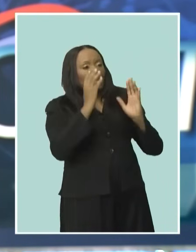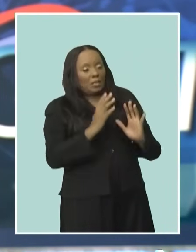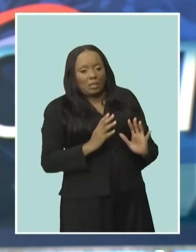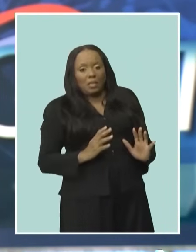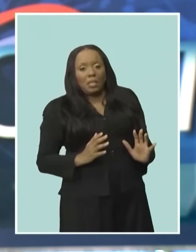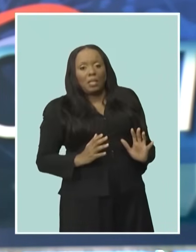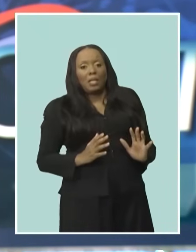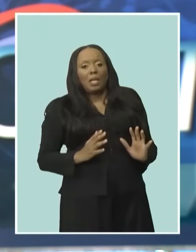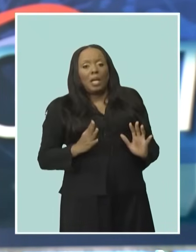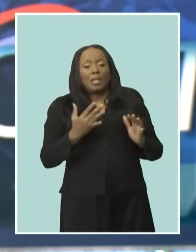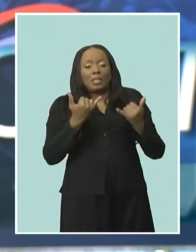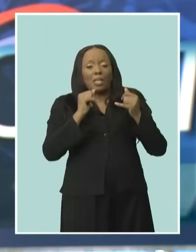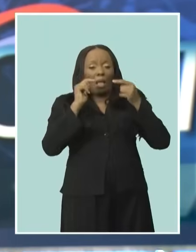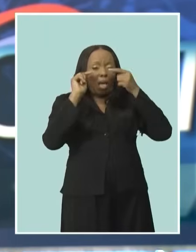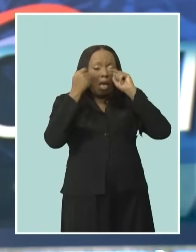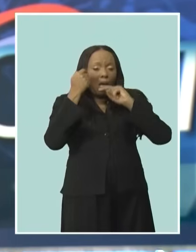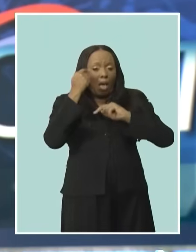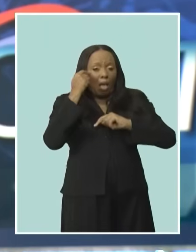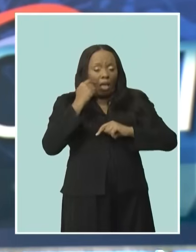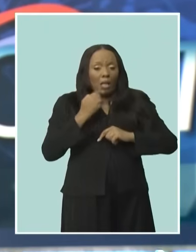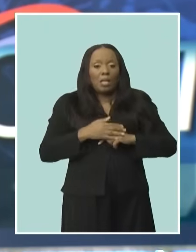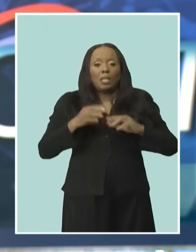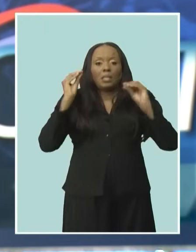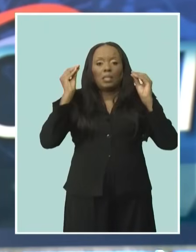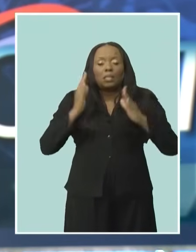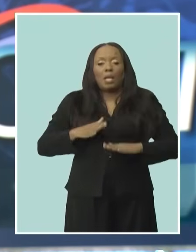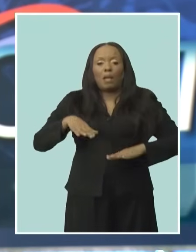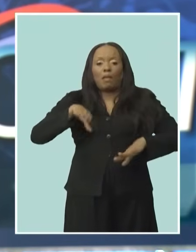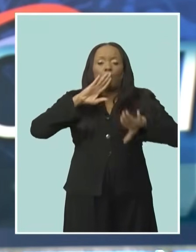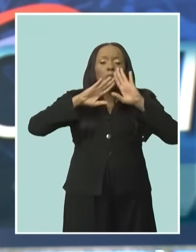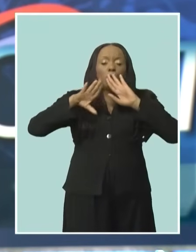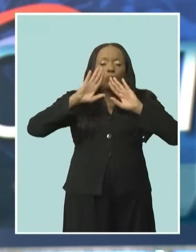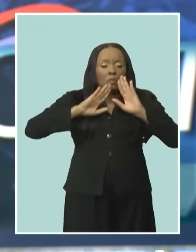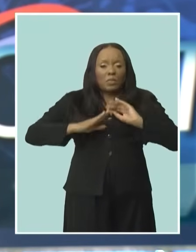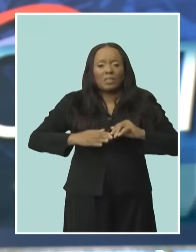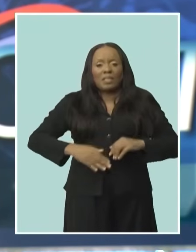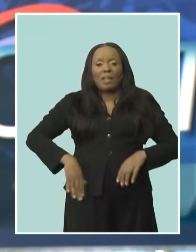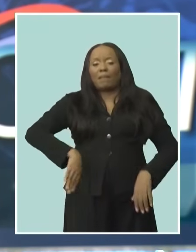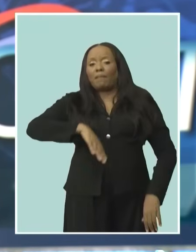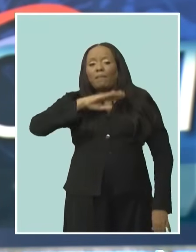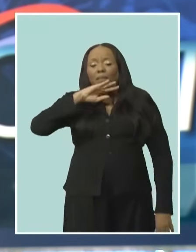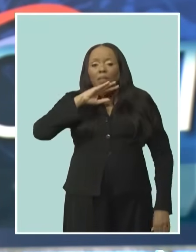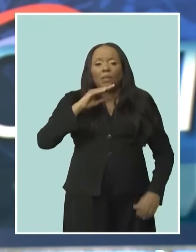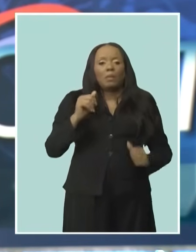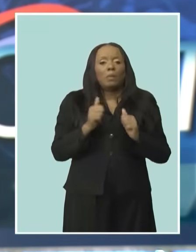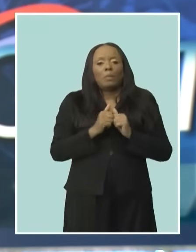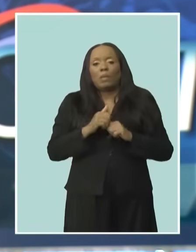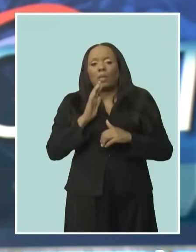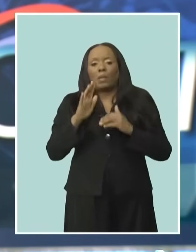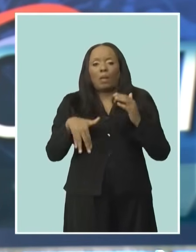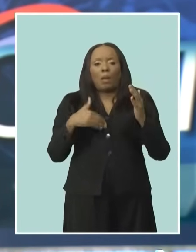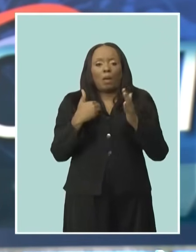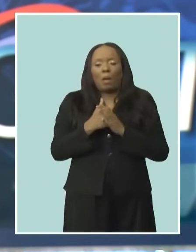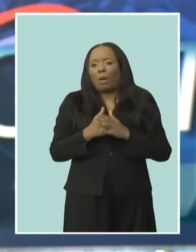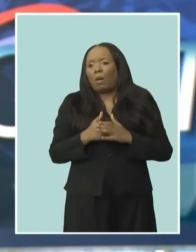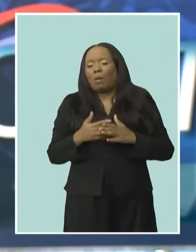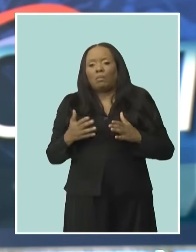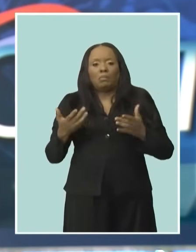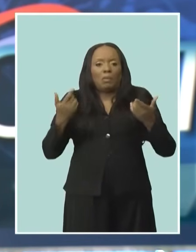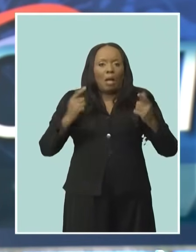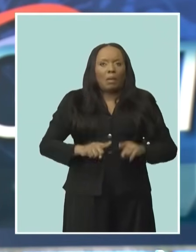CBC News the educators are fed up with the concerning levels of student-on-teacher violence at that